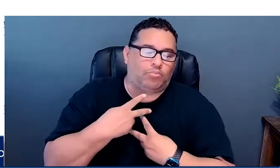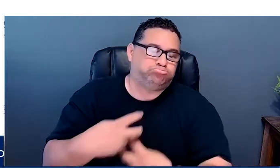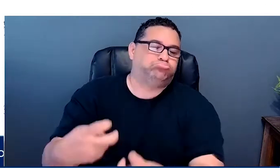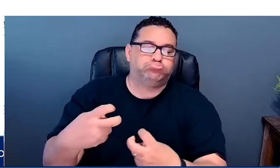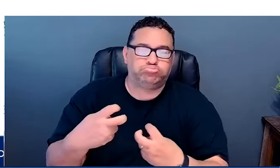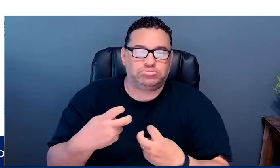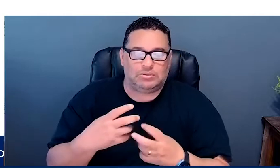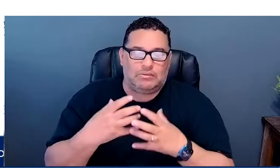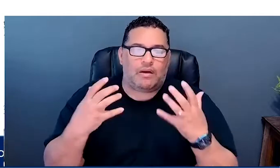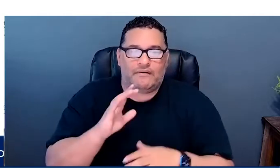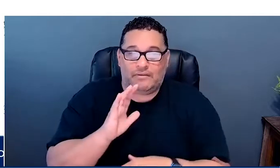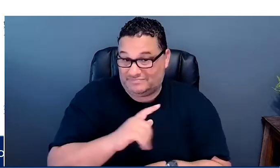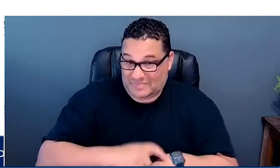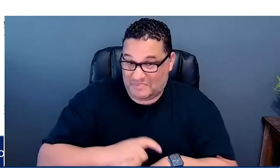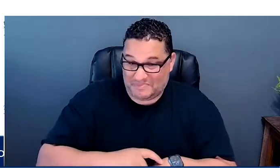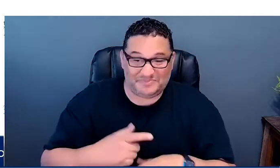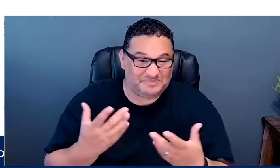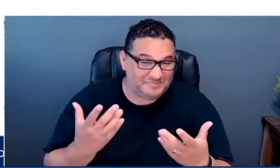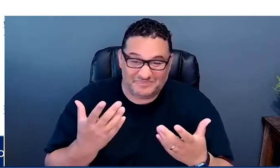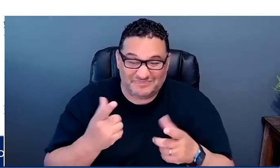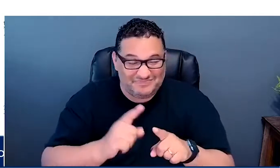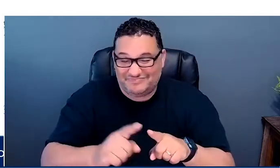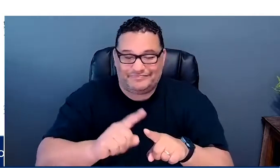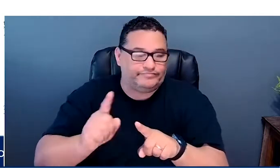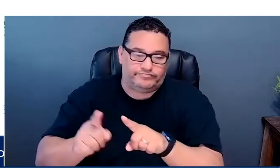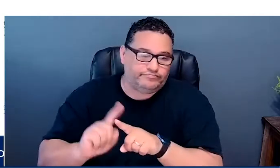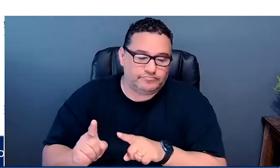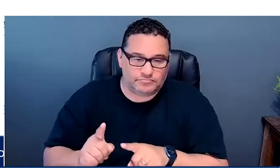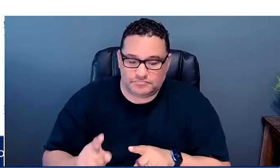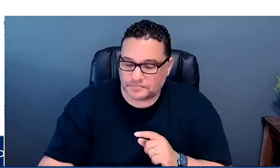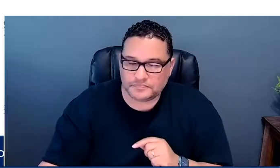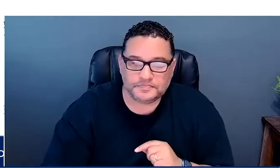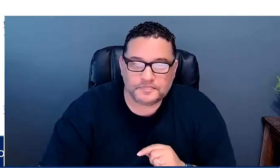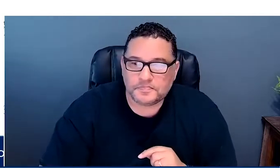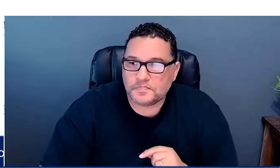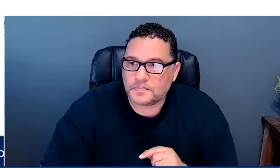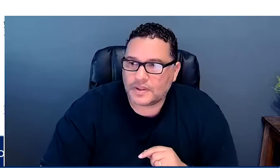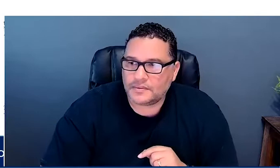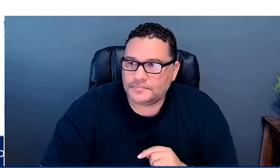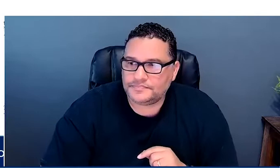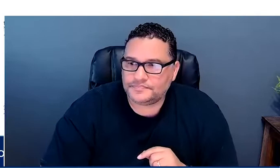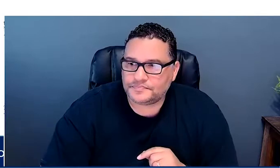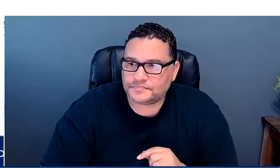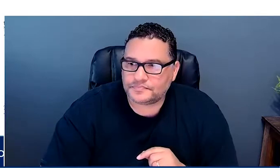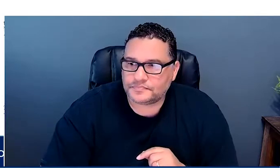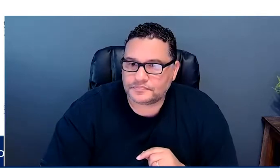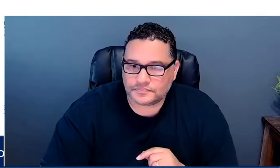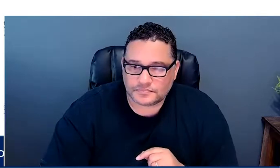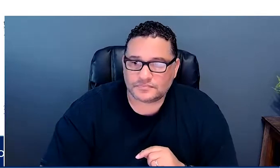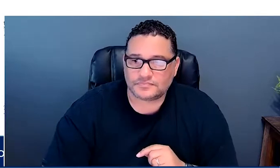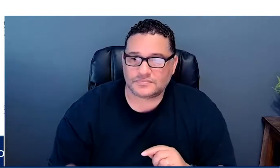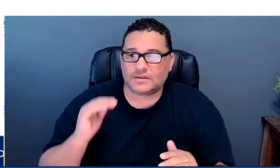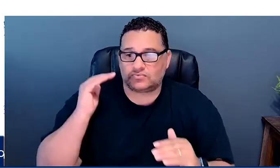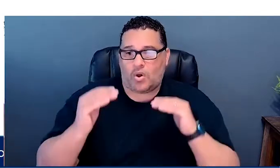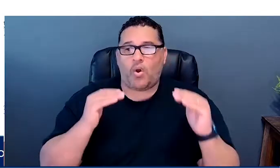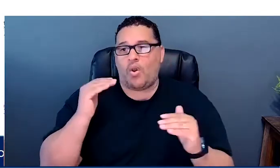there's any number of times when an adult might